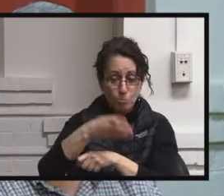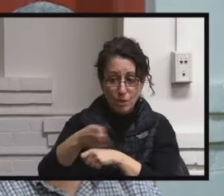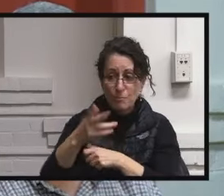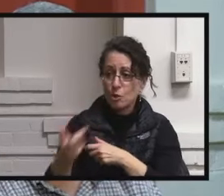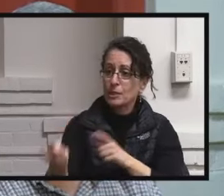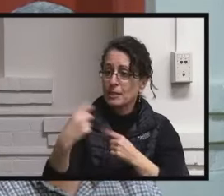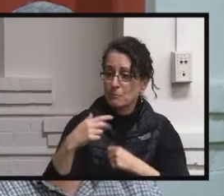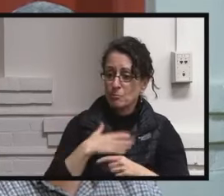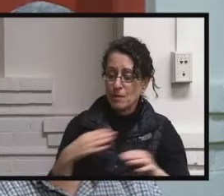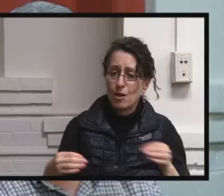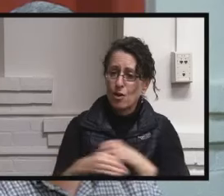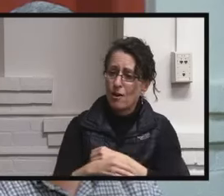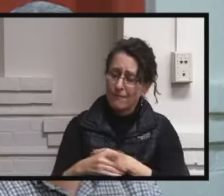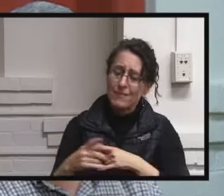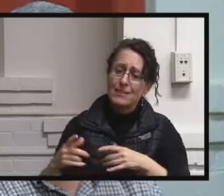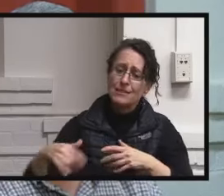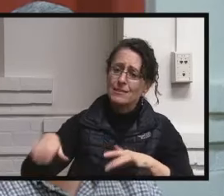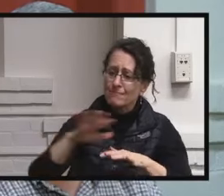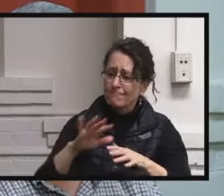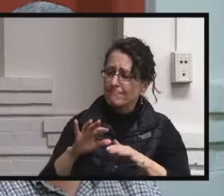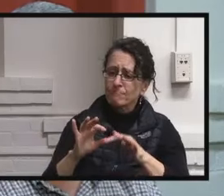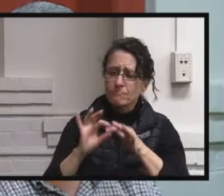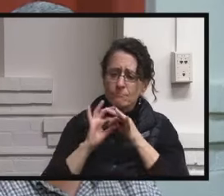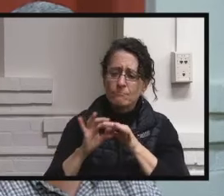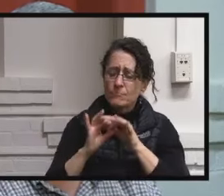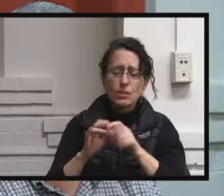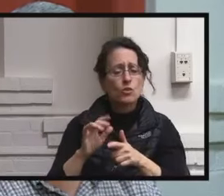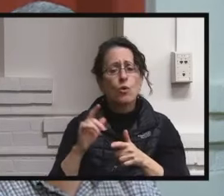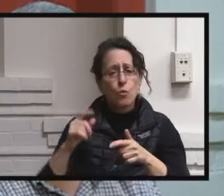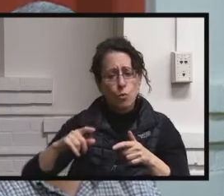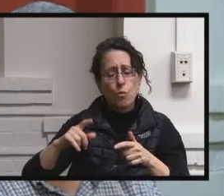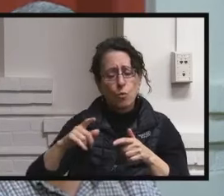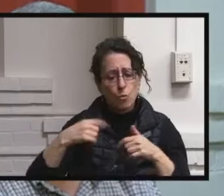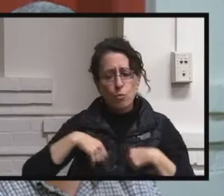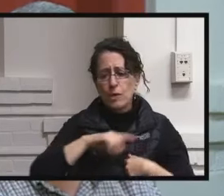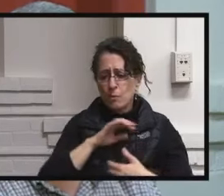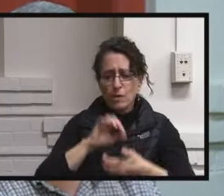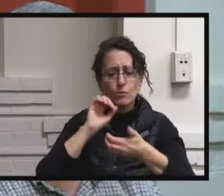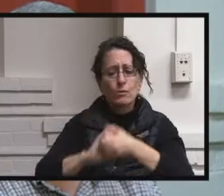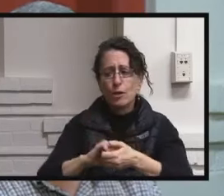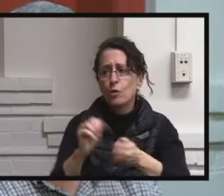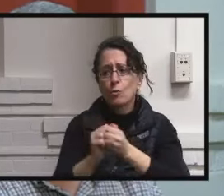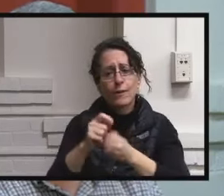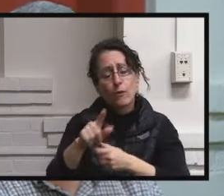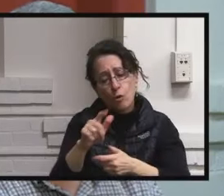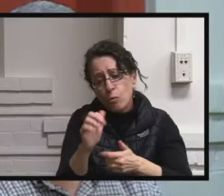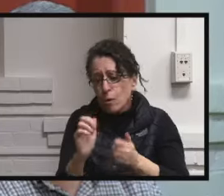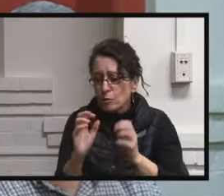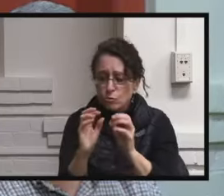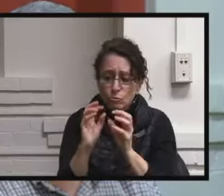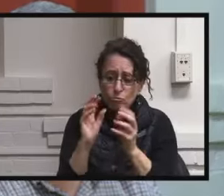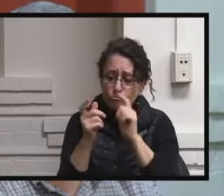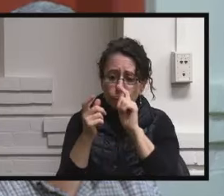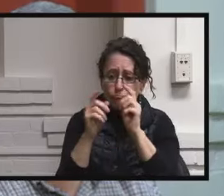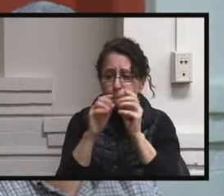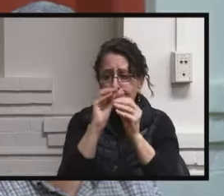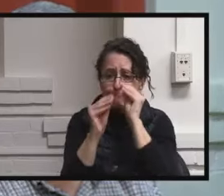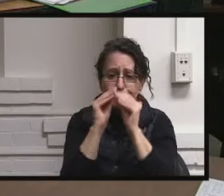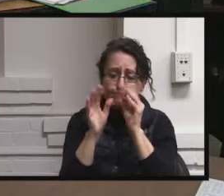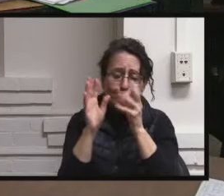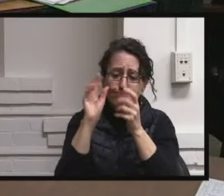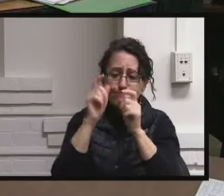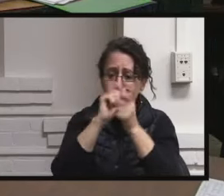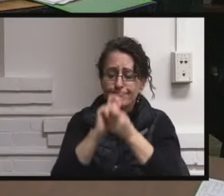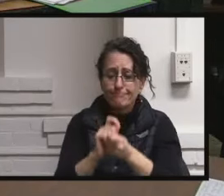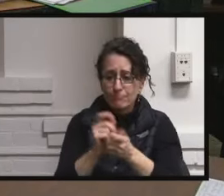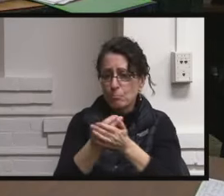trying to be a good partner. And we'd love to work with you to work on these numbers. So thank you for this opportunity. Well, I